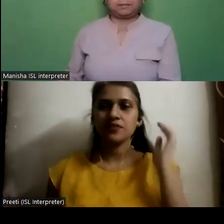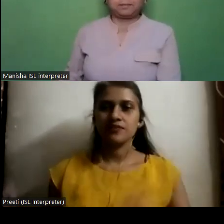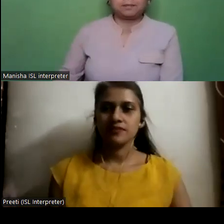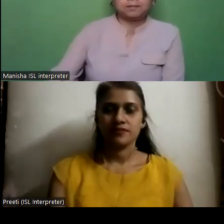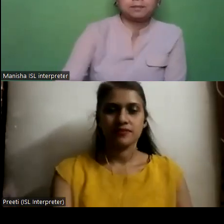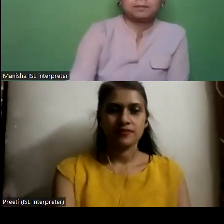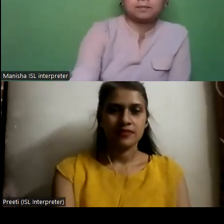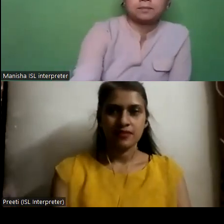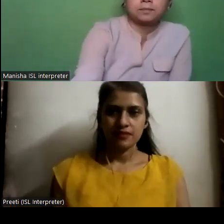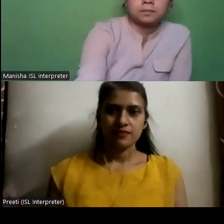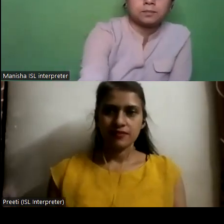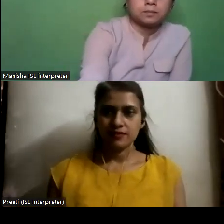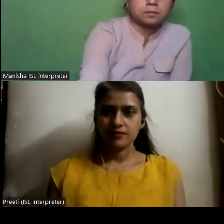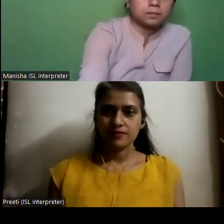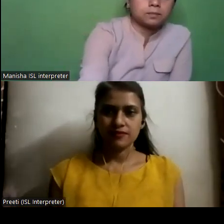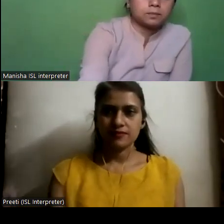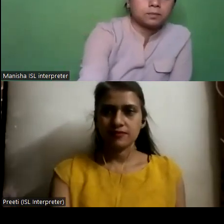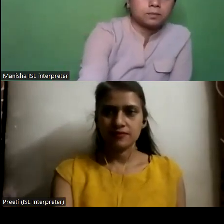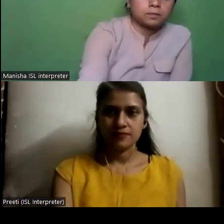Yeah, there, sir. Not at all.